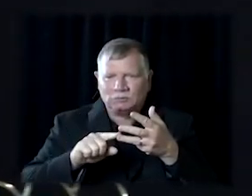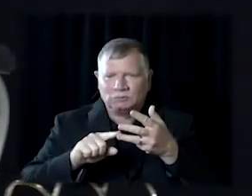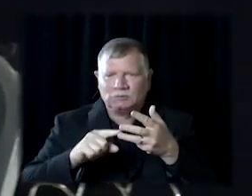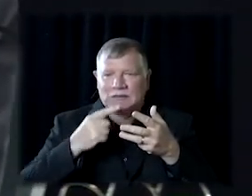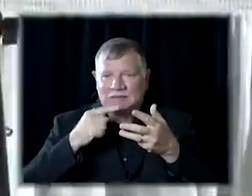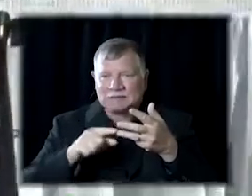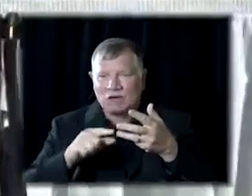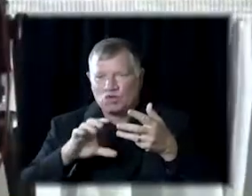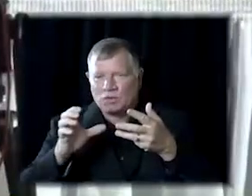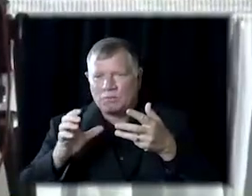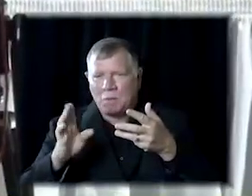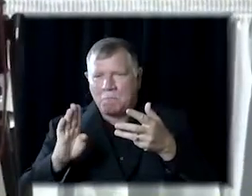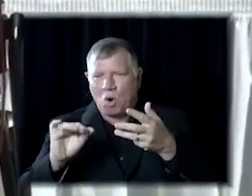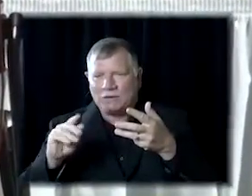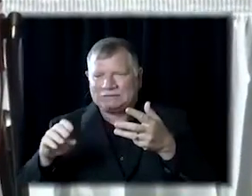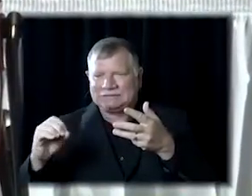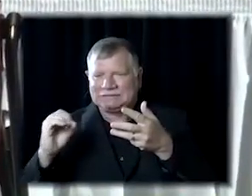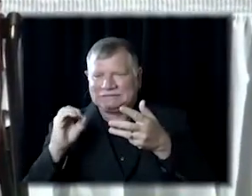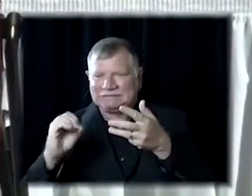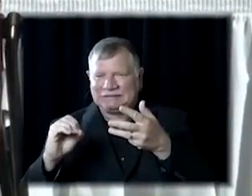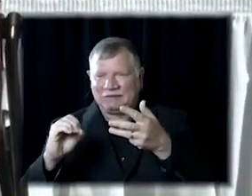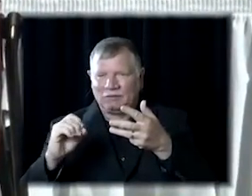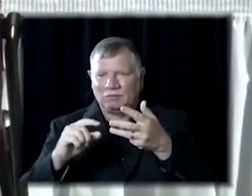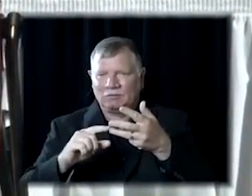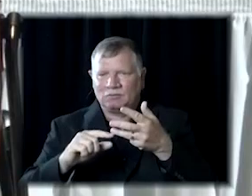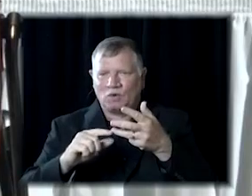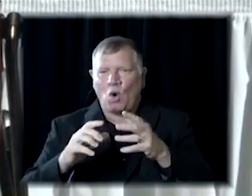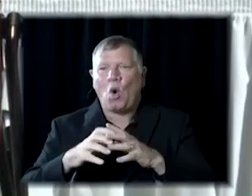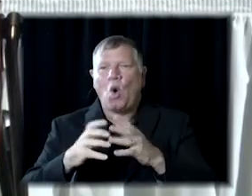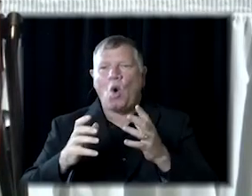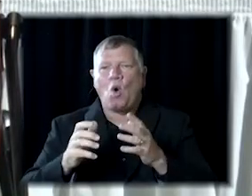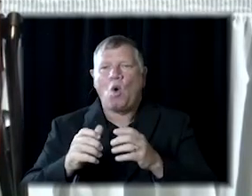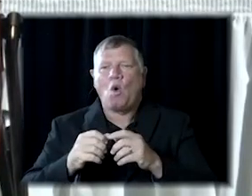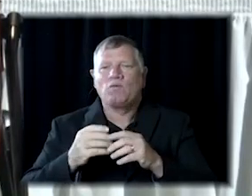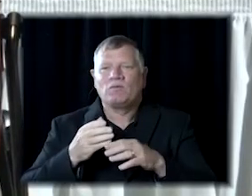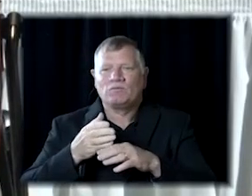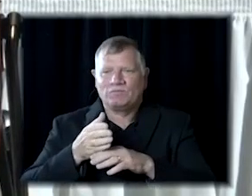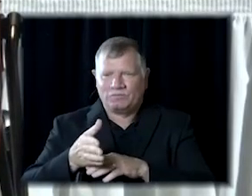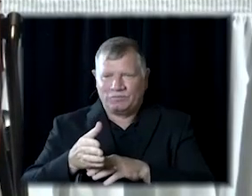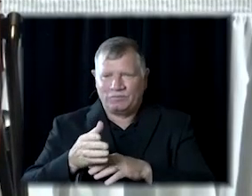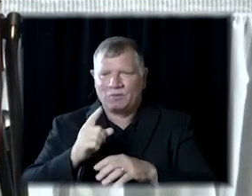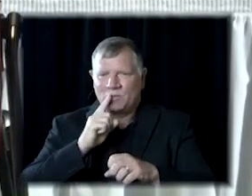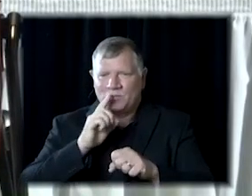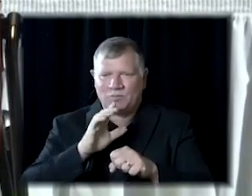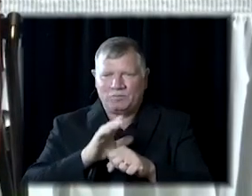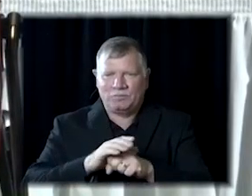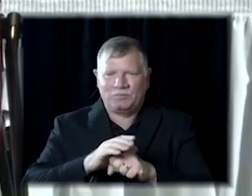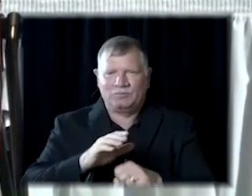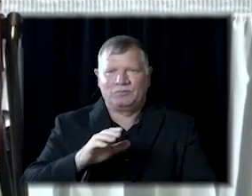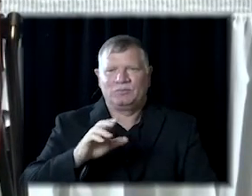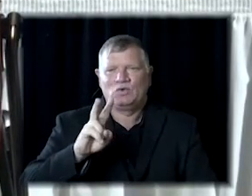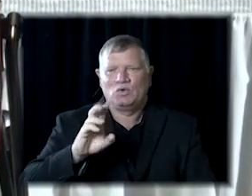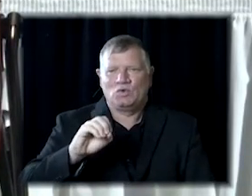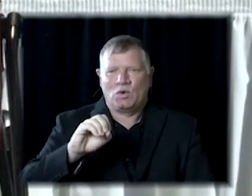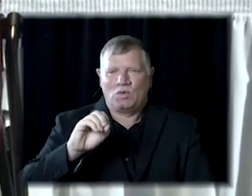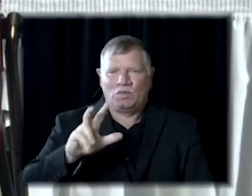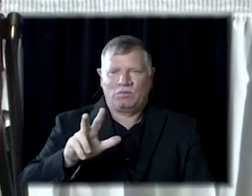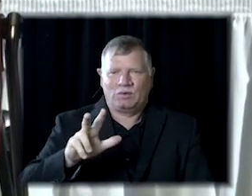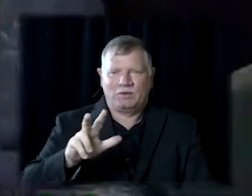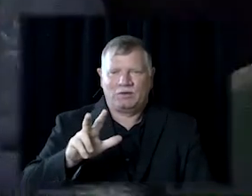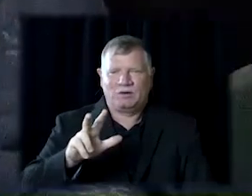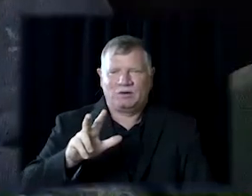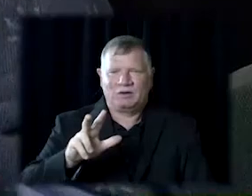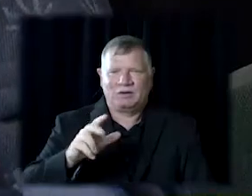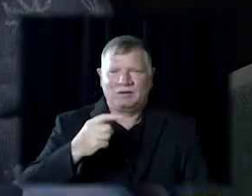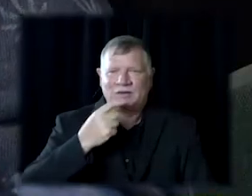zero, then that will be overspending in line with PROMESA section 203,